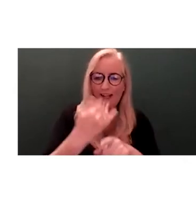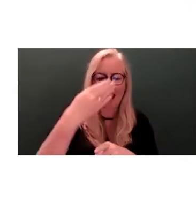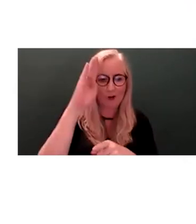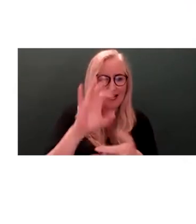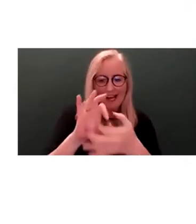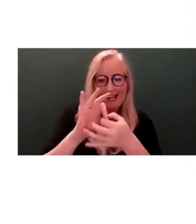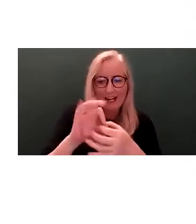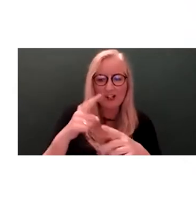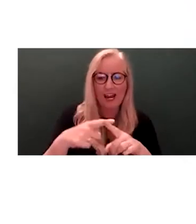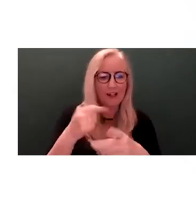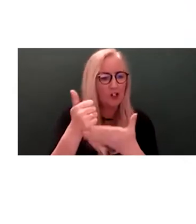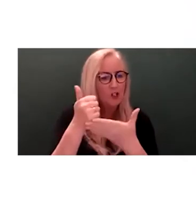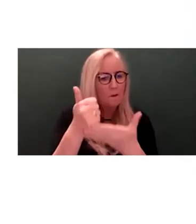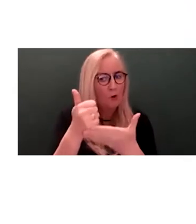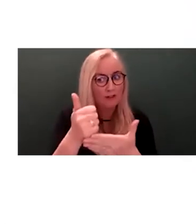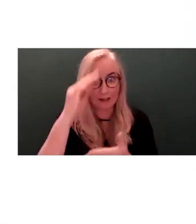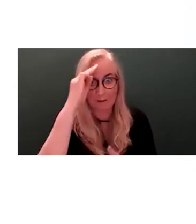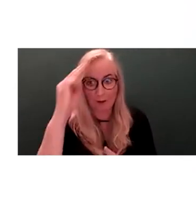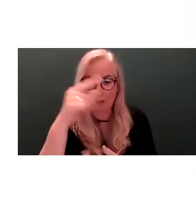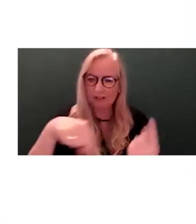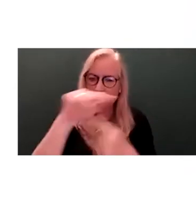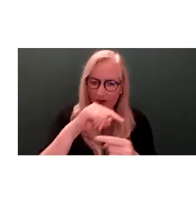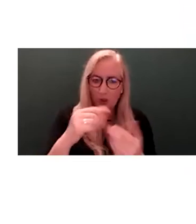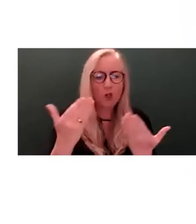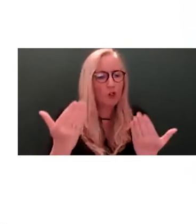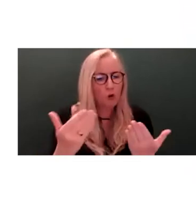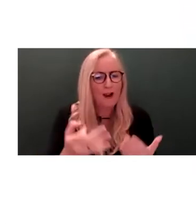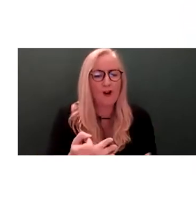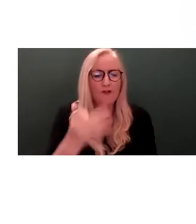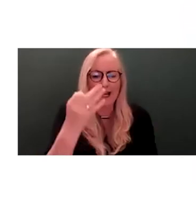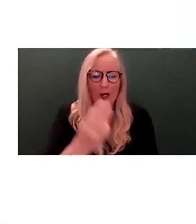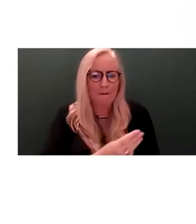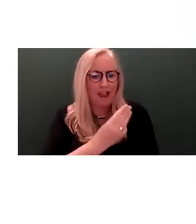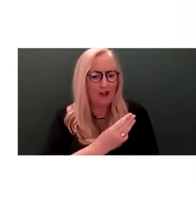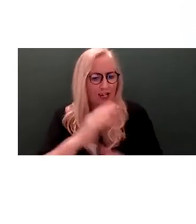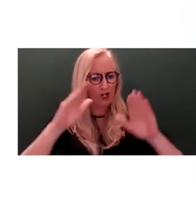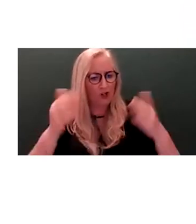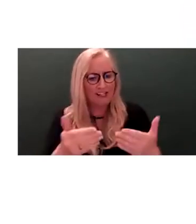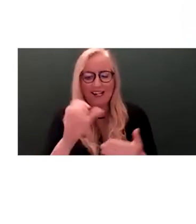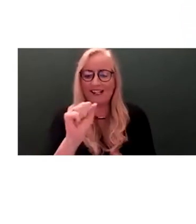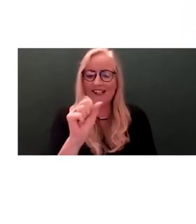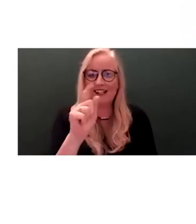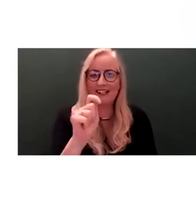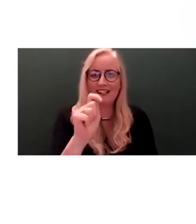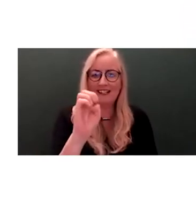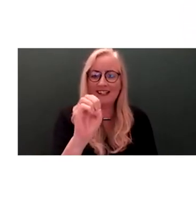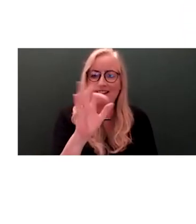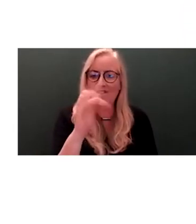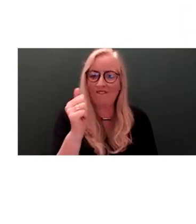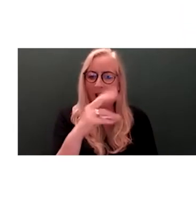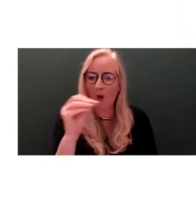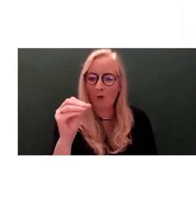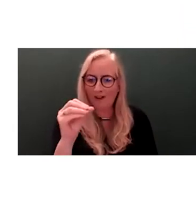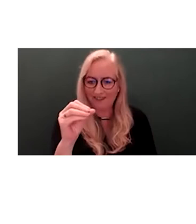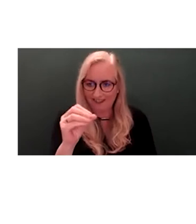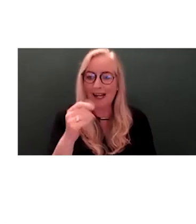and Supporting Employers. So it gives me great pleasure to introduce Stefano Scarpata, who's the Director for